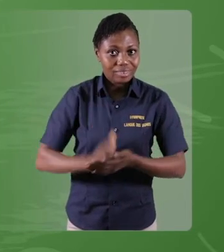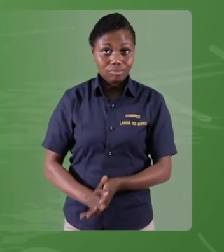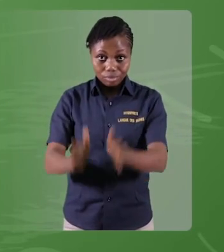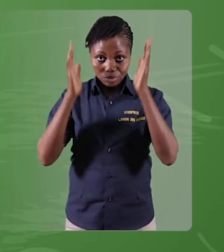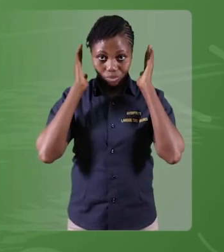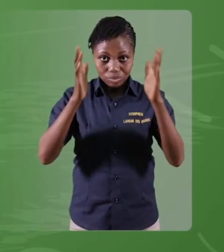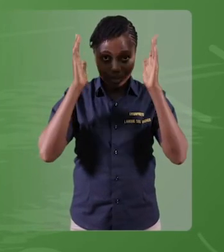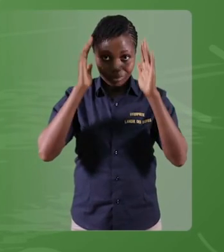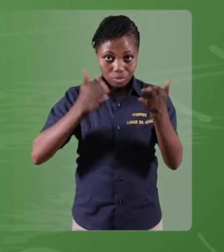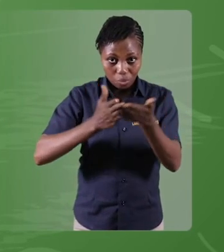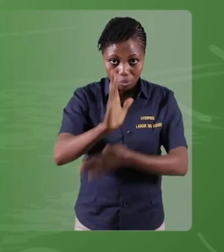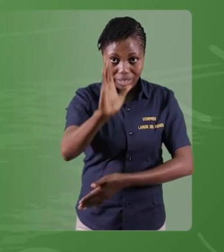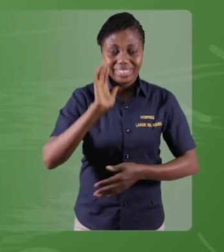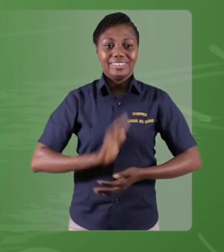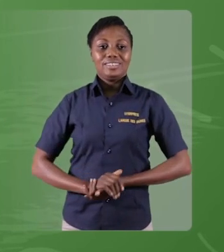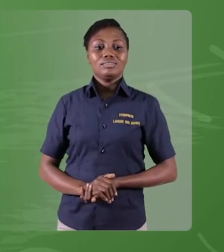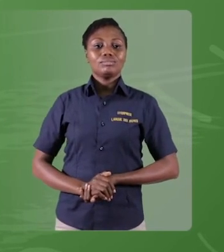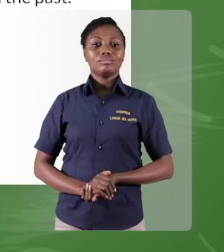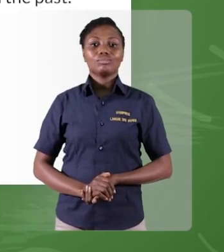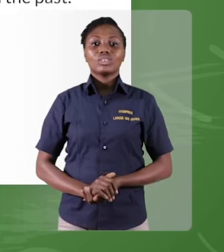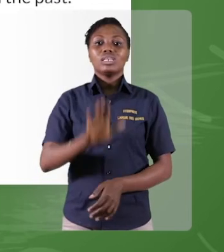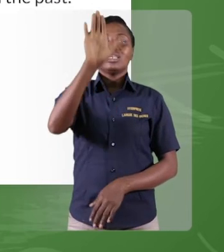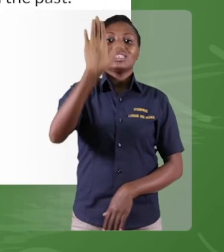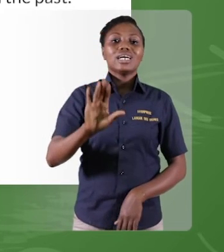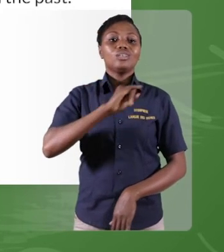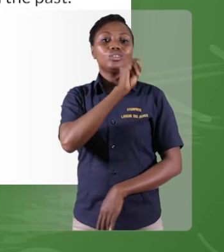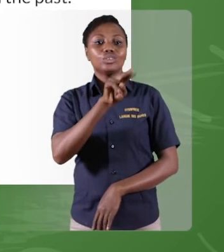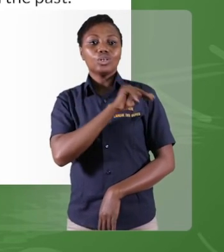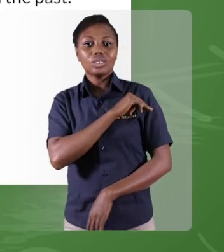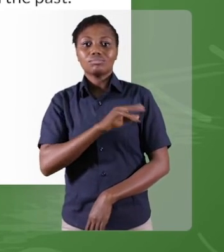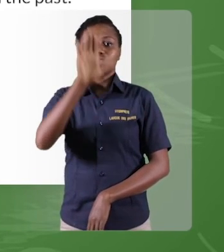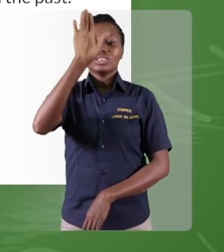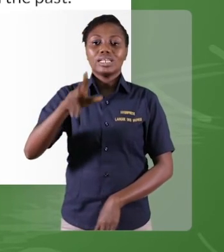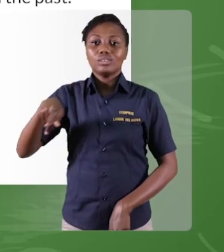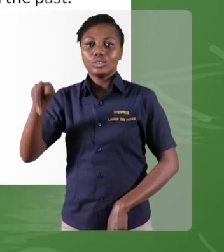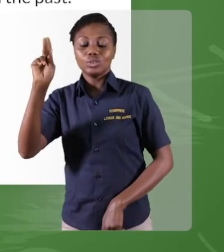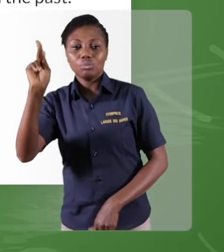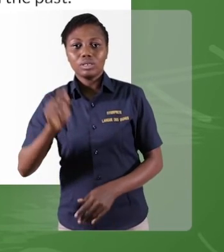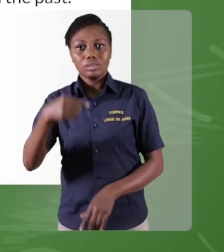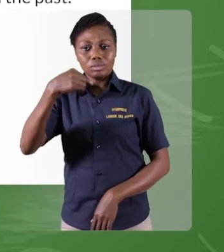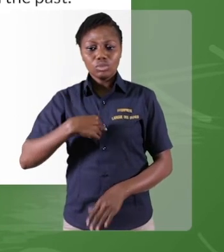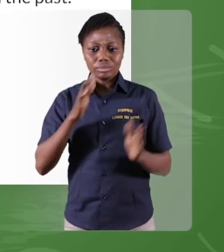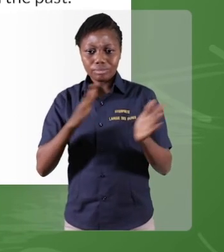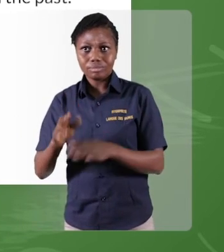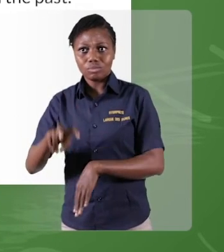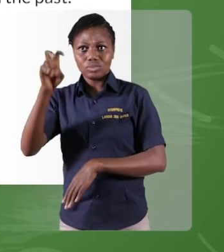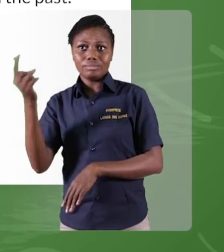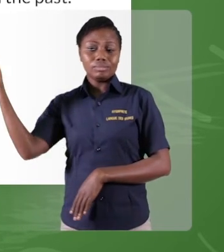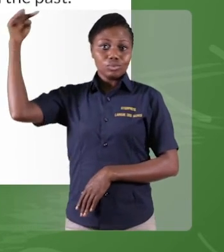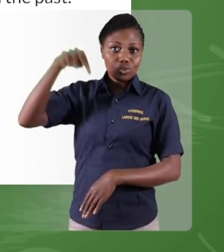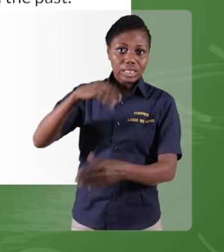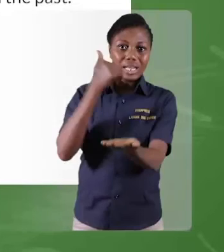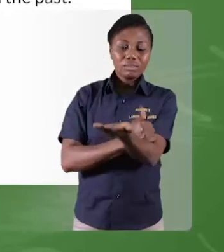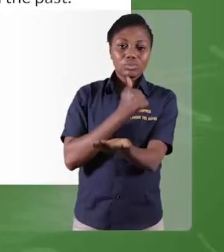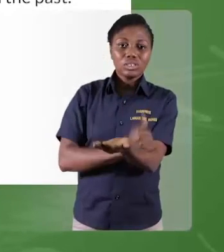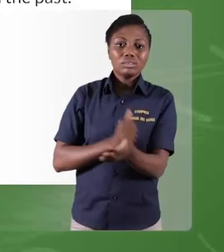look at it and you can get inspiration. Hi, John. Hi, Kipele. I'm planning to come to Abidjan soon. Can